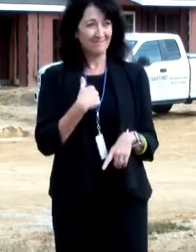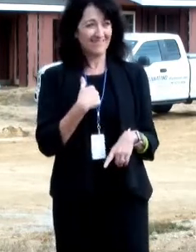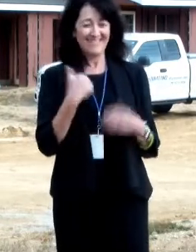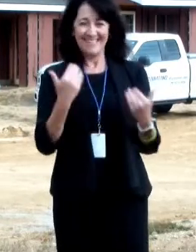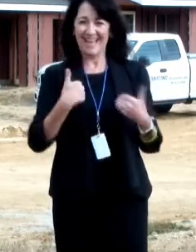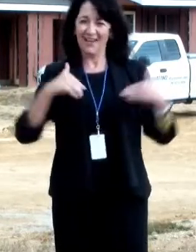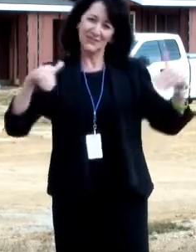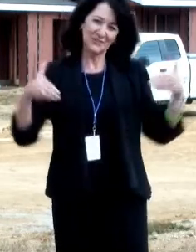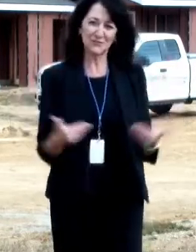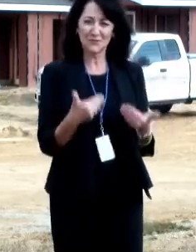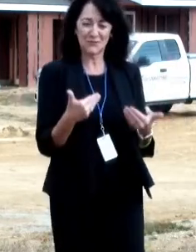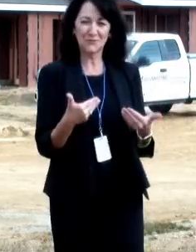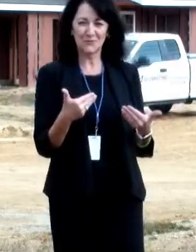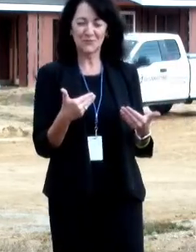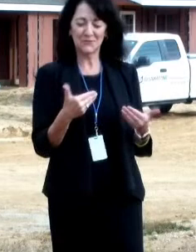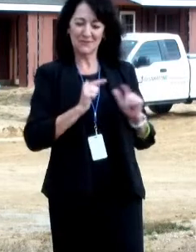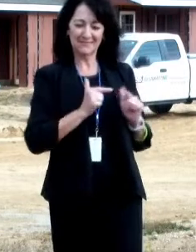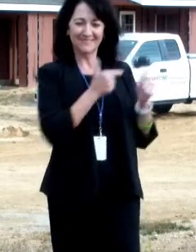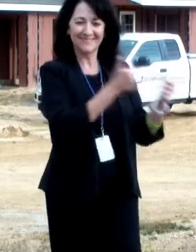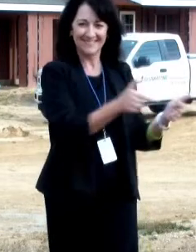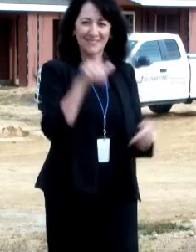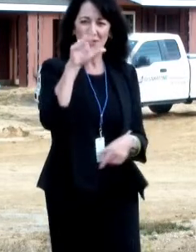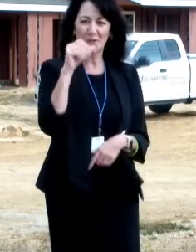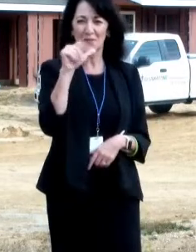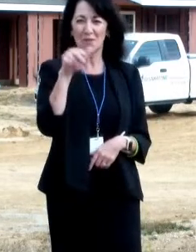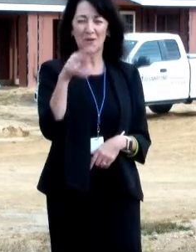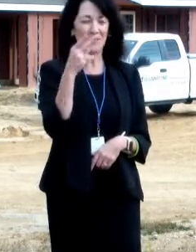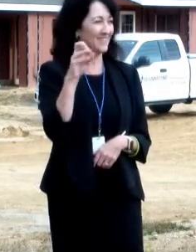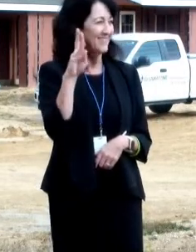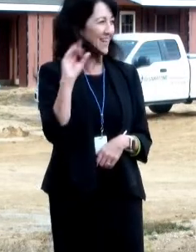and now I'm passing it off to Logan Herring.